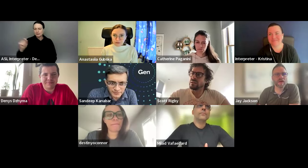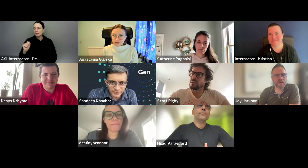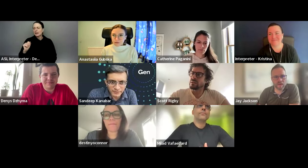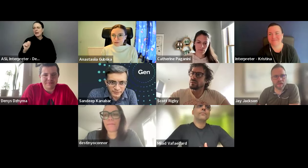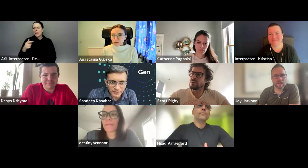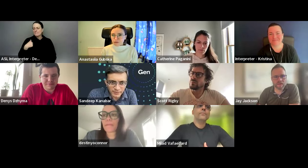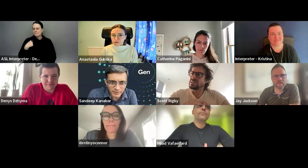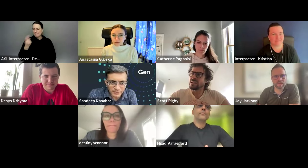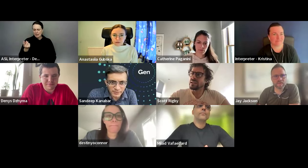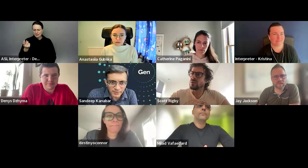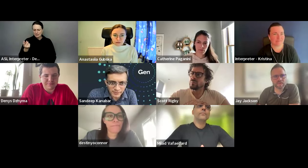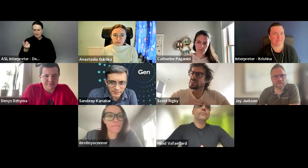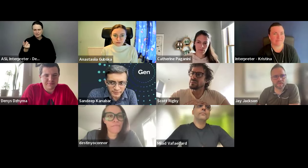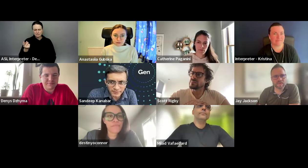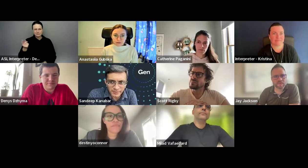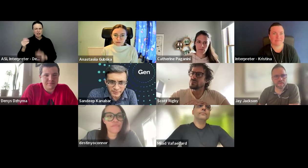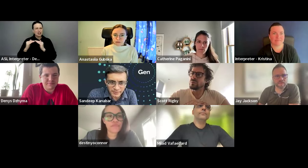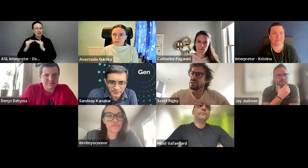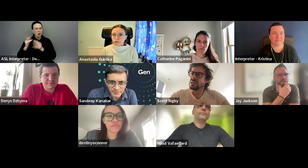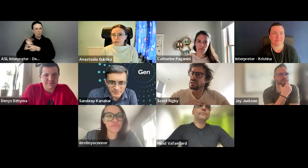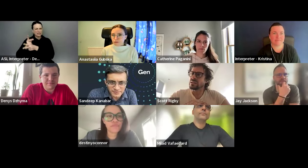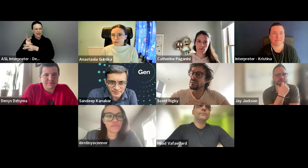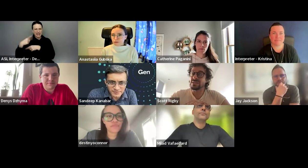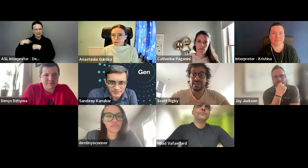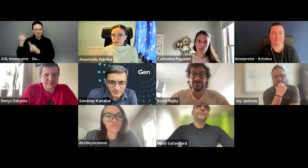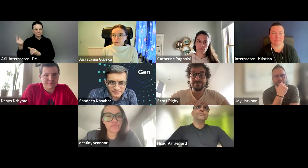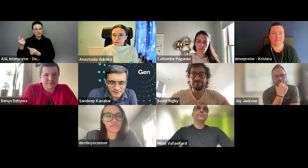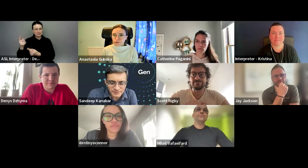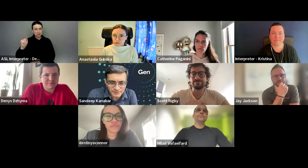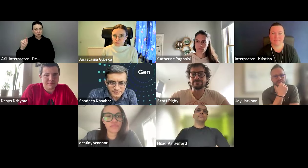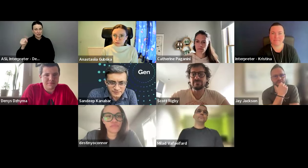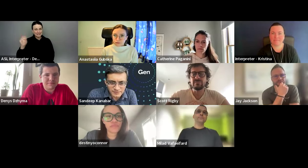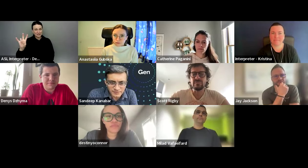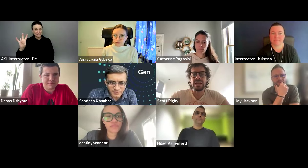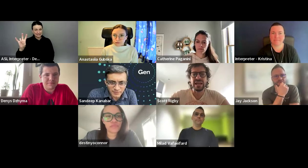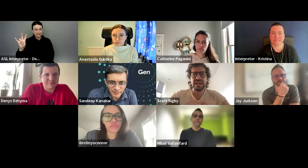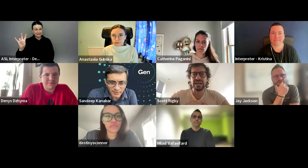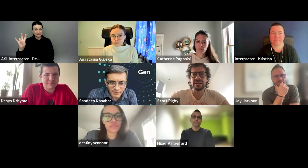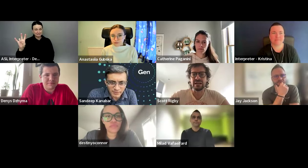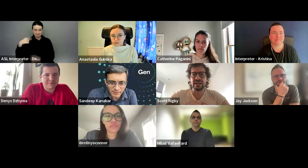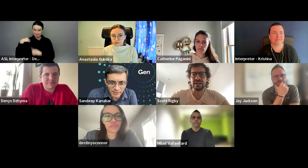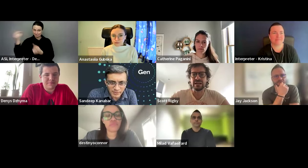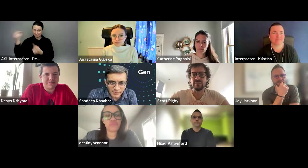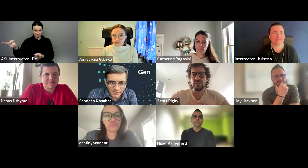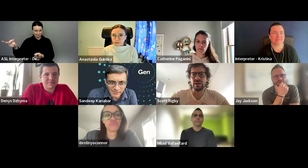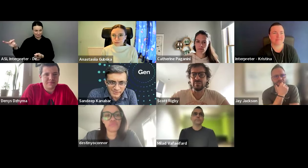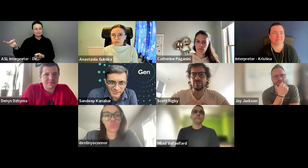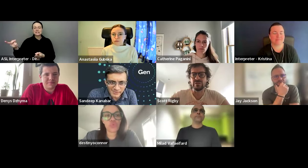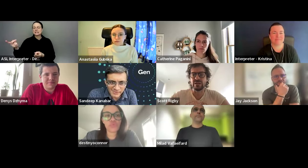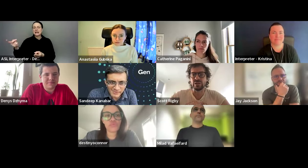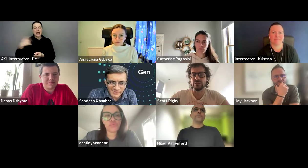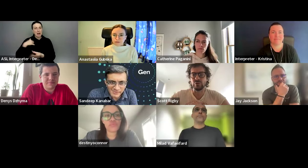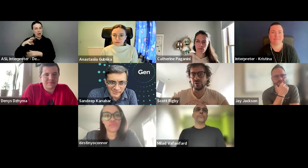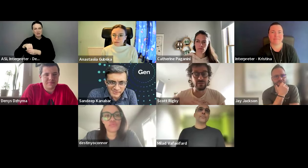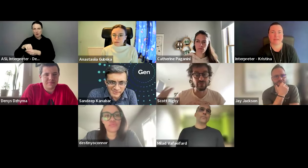I've been co-maintaining Helm since 2017, and I am